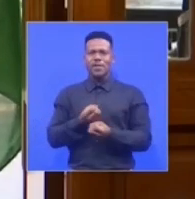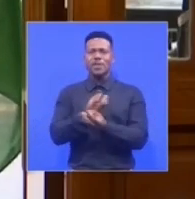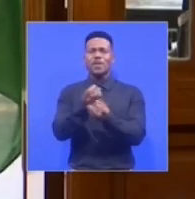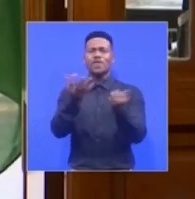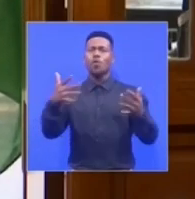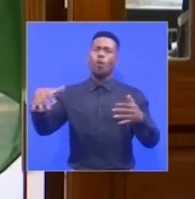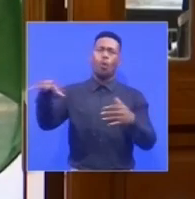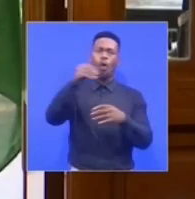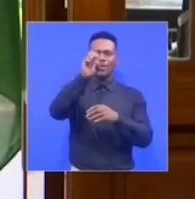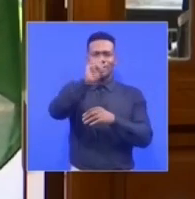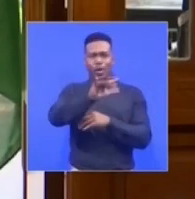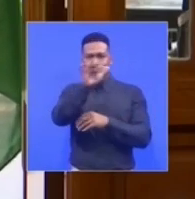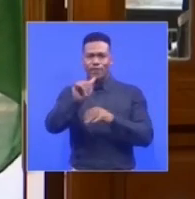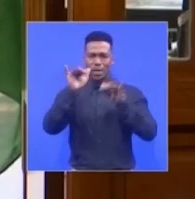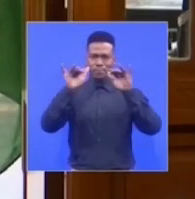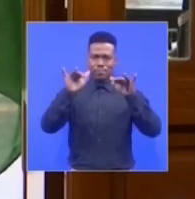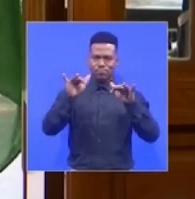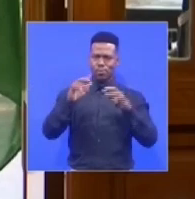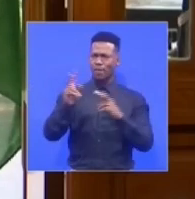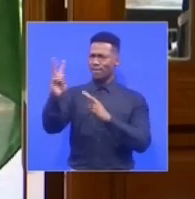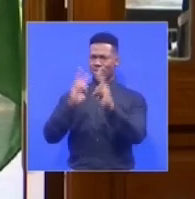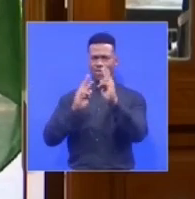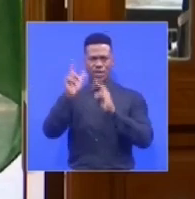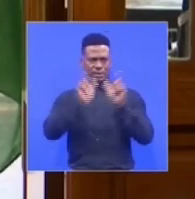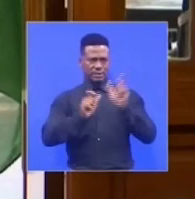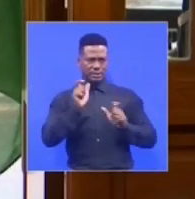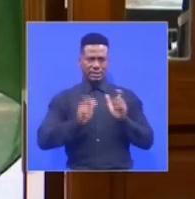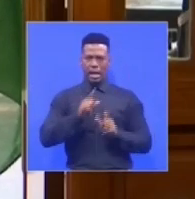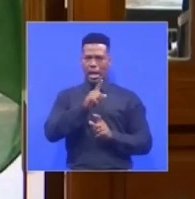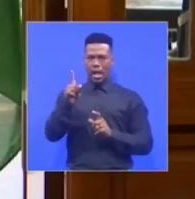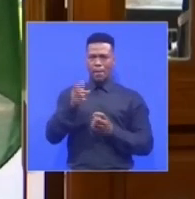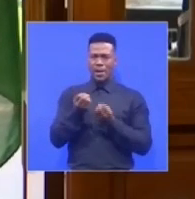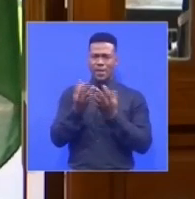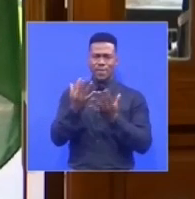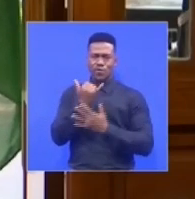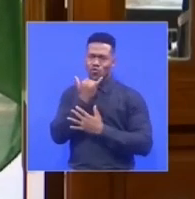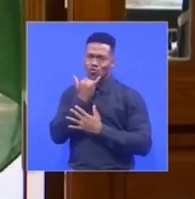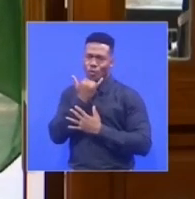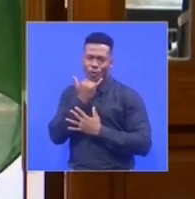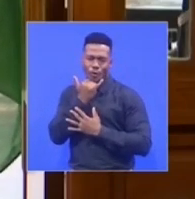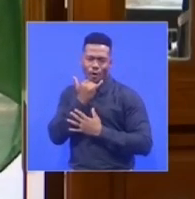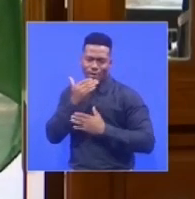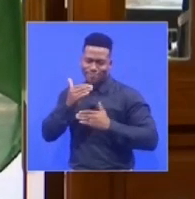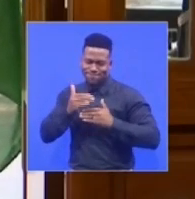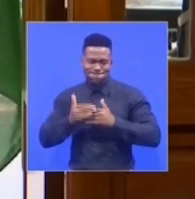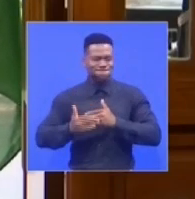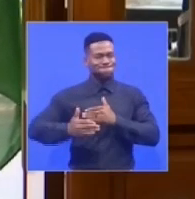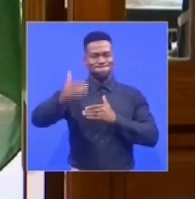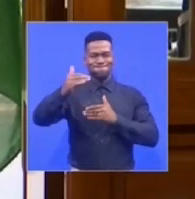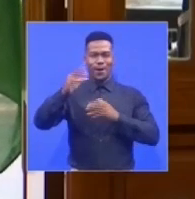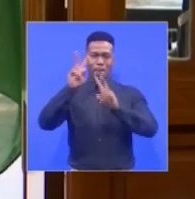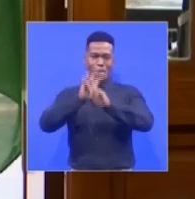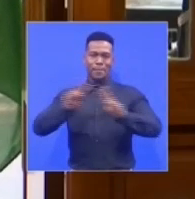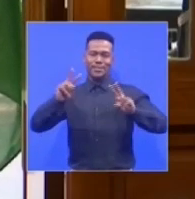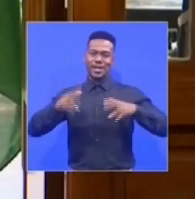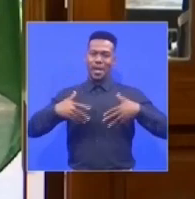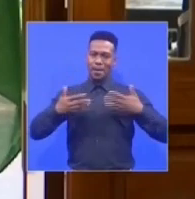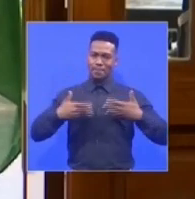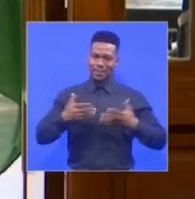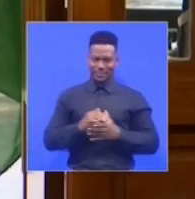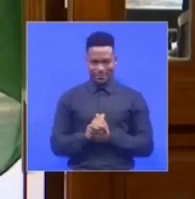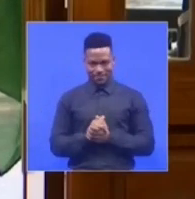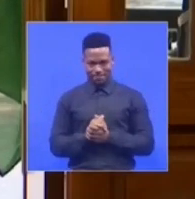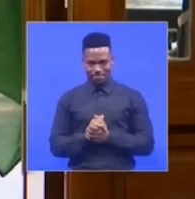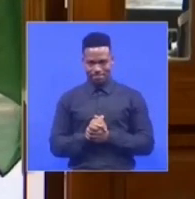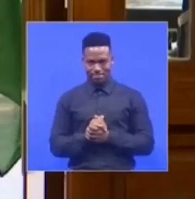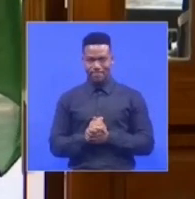South Africans and our visitors everlasting joy, peace, and happiness.